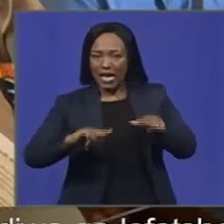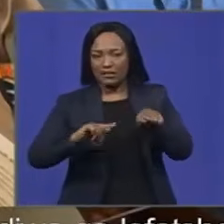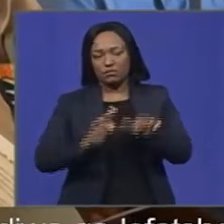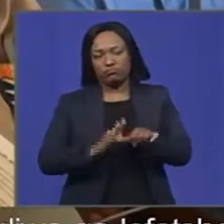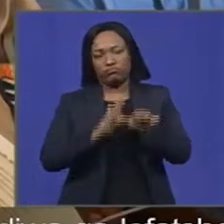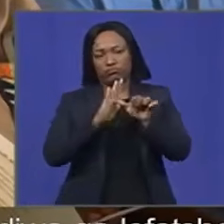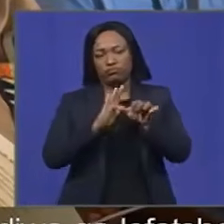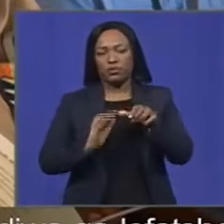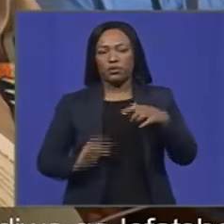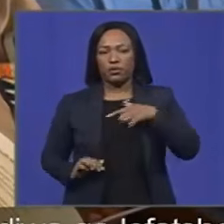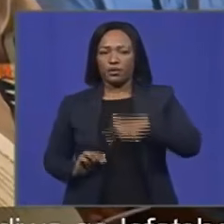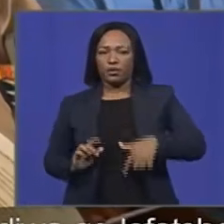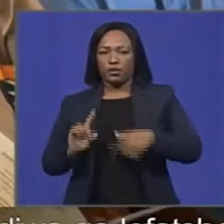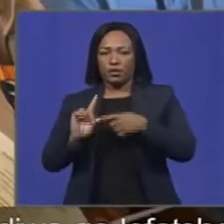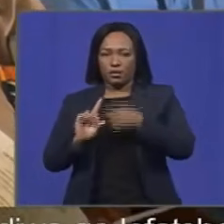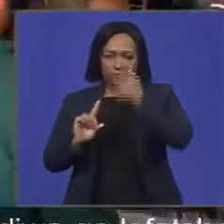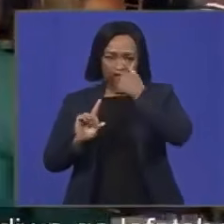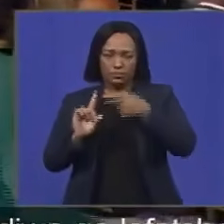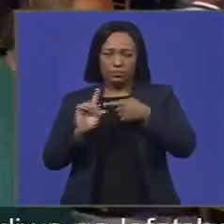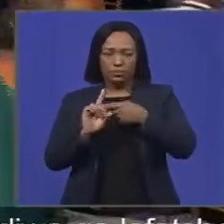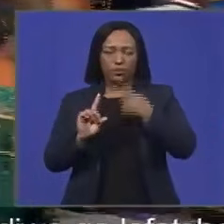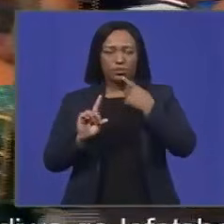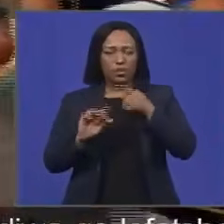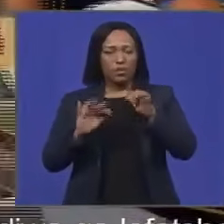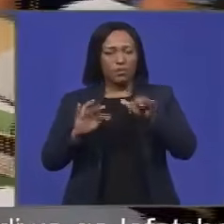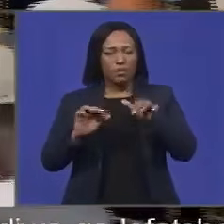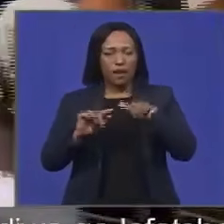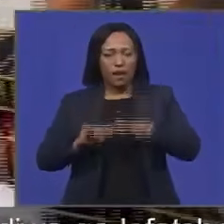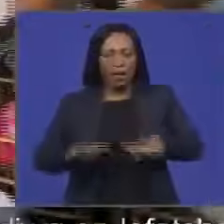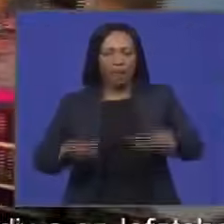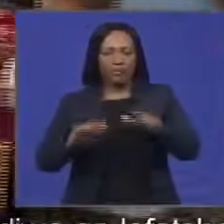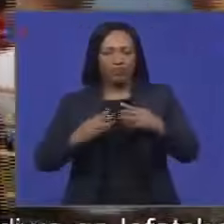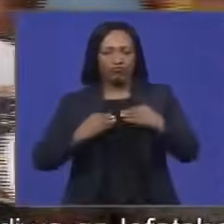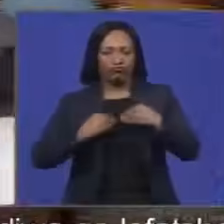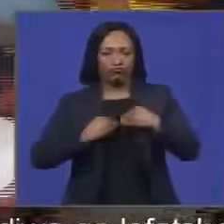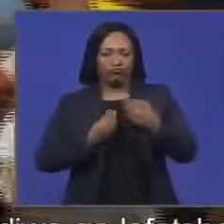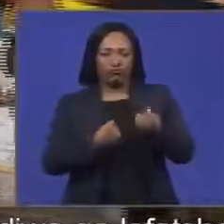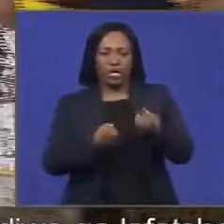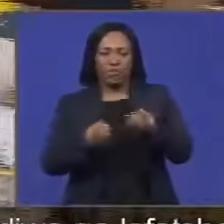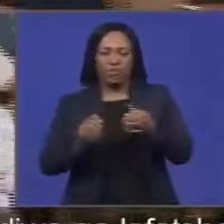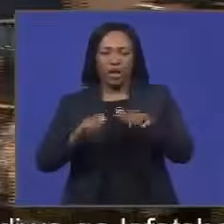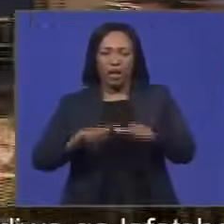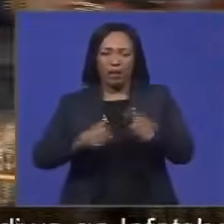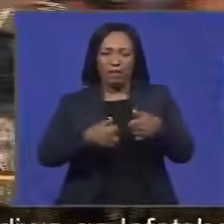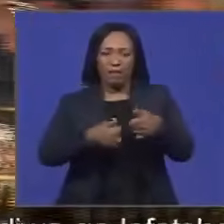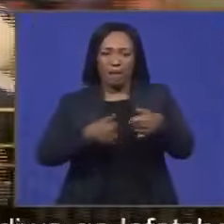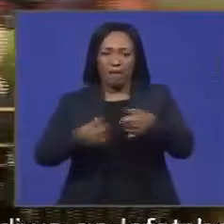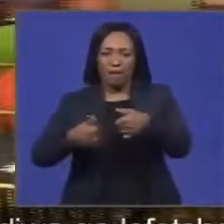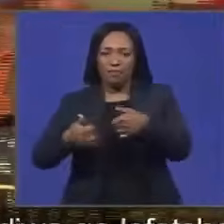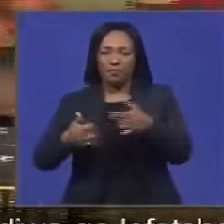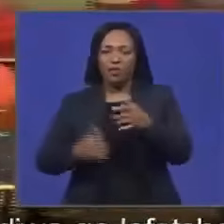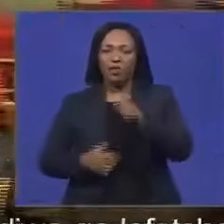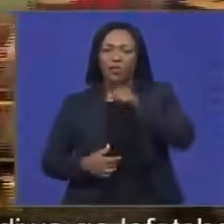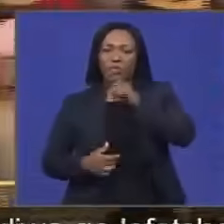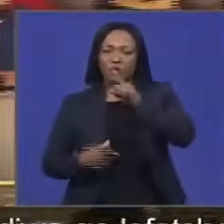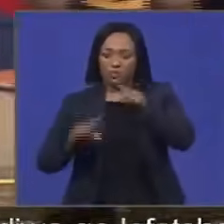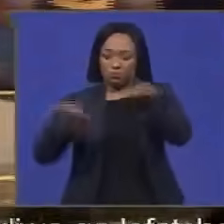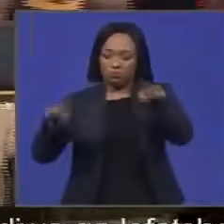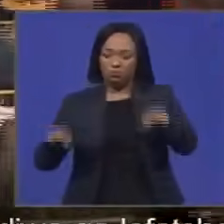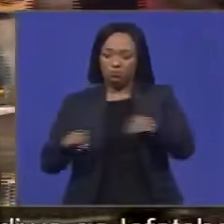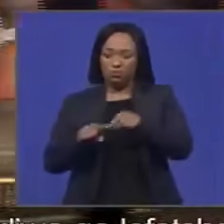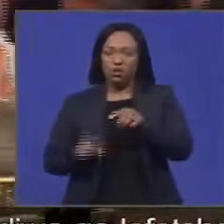Moporesidente Ramaphosa o tlotlomaditse go abiwa ga makwalotetla a go ka busetsa gape ga lefatshe la diheketara di le dikete go mokgatlho wa